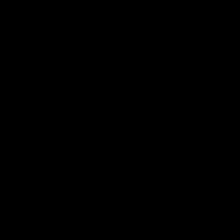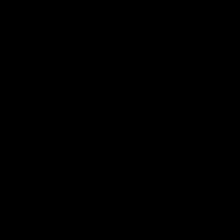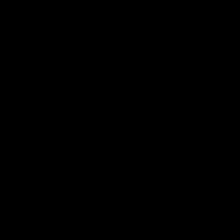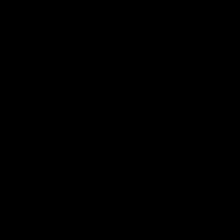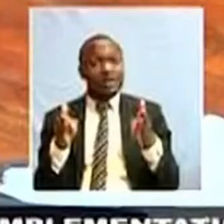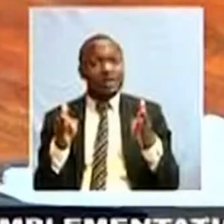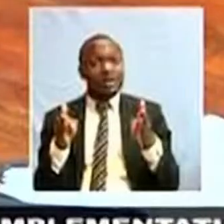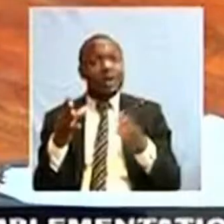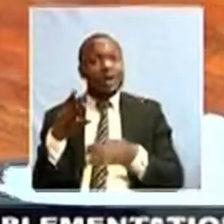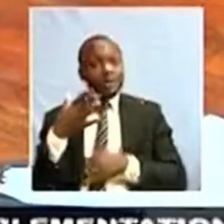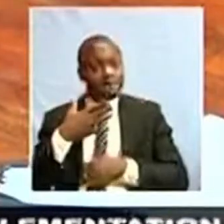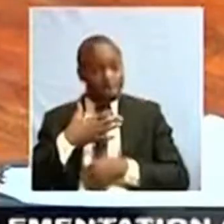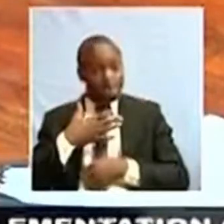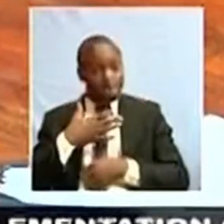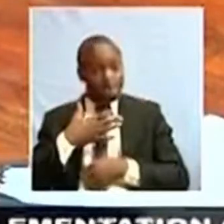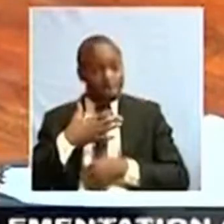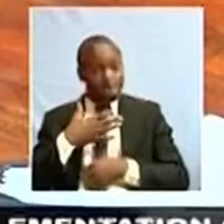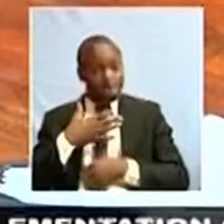myself.